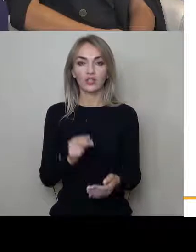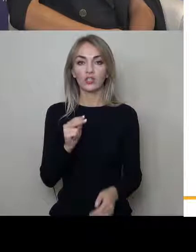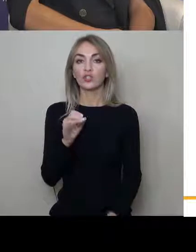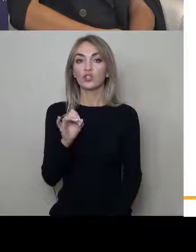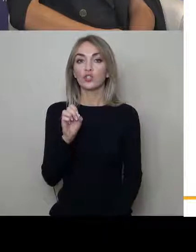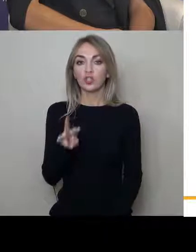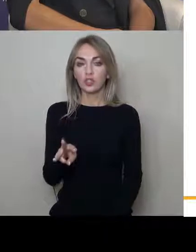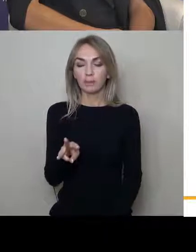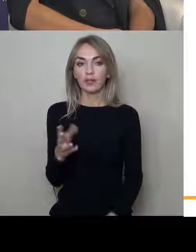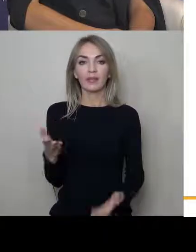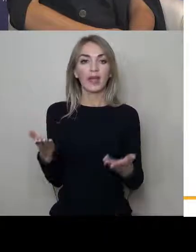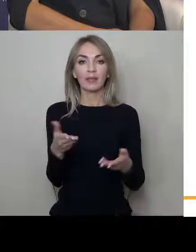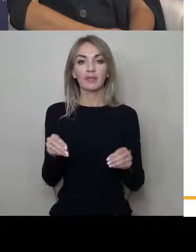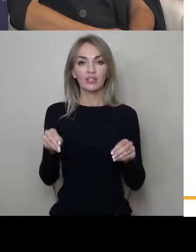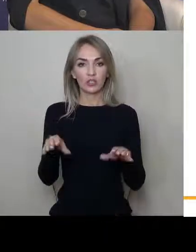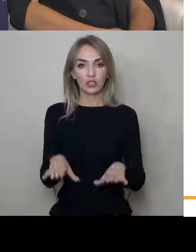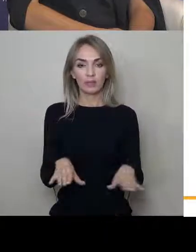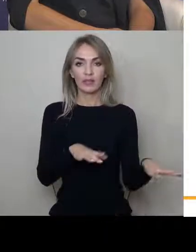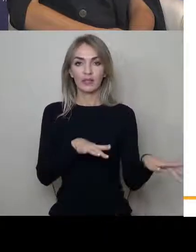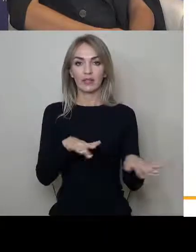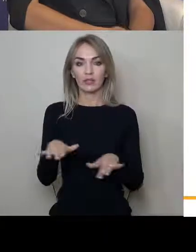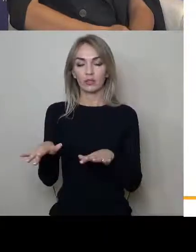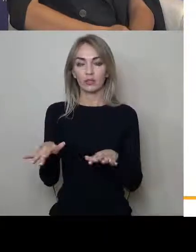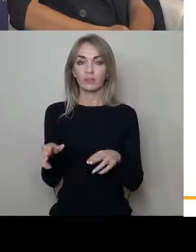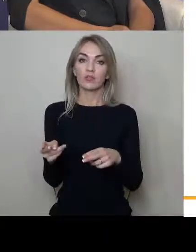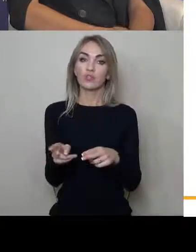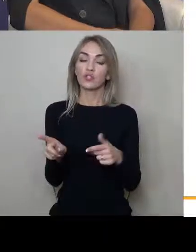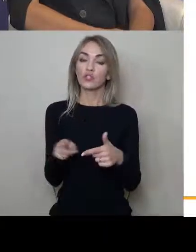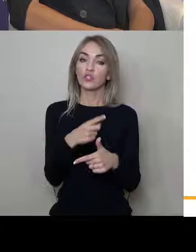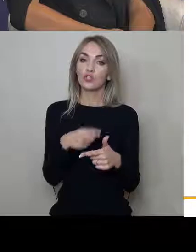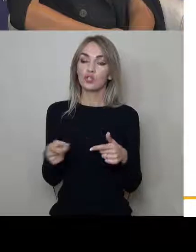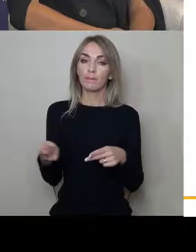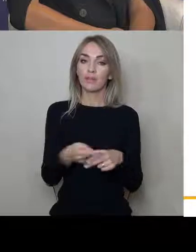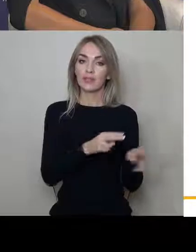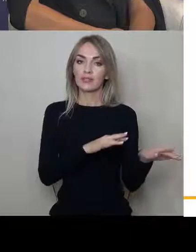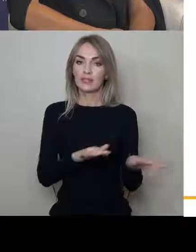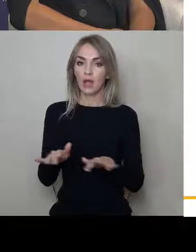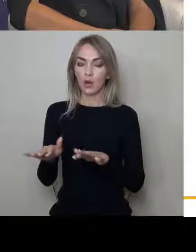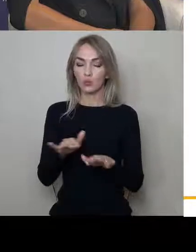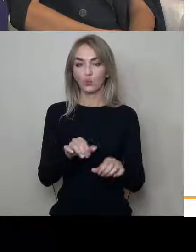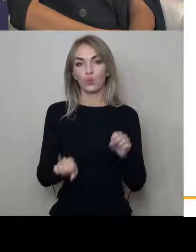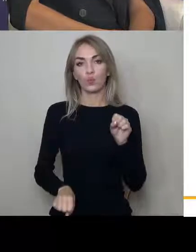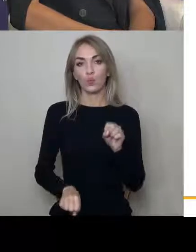substantiate the complaint, what were the decisions, actions or inactions